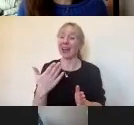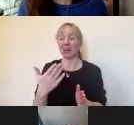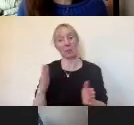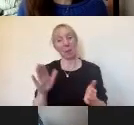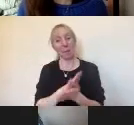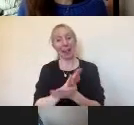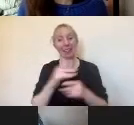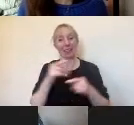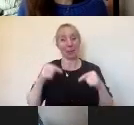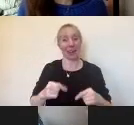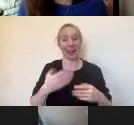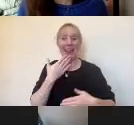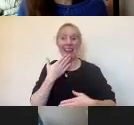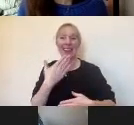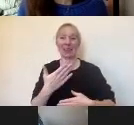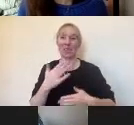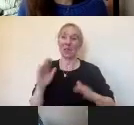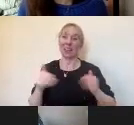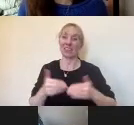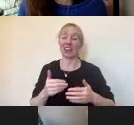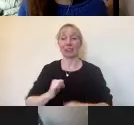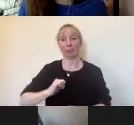here. Thank you for the introduction, Charlotte.